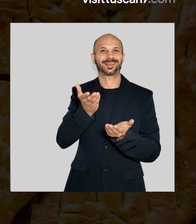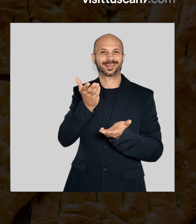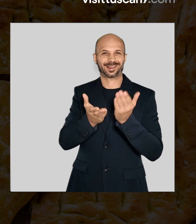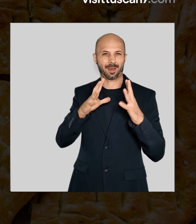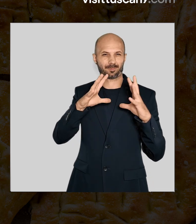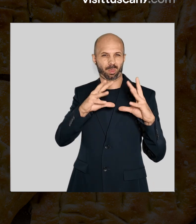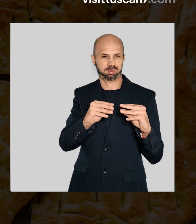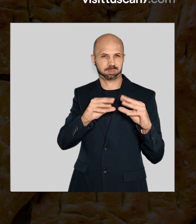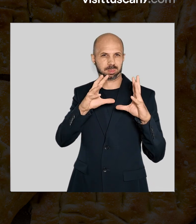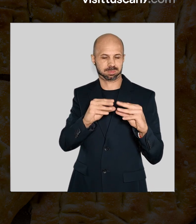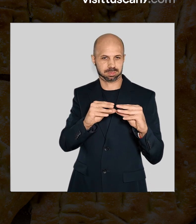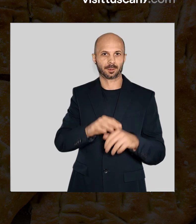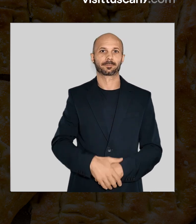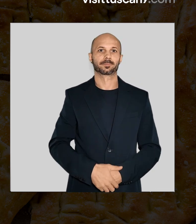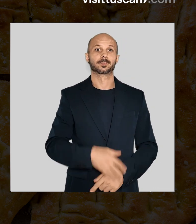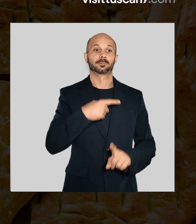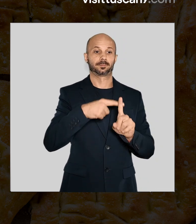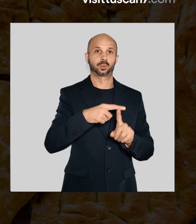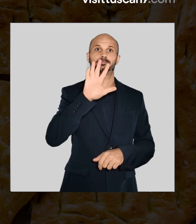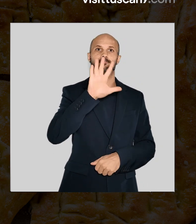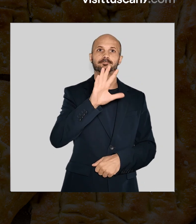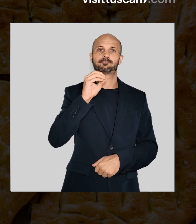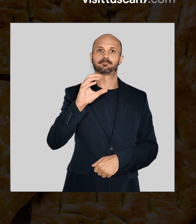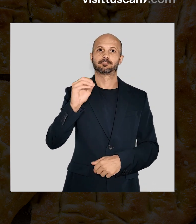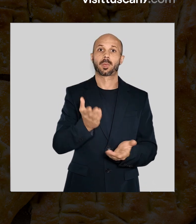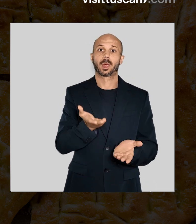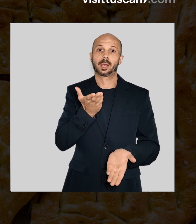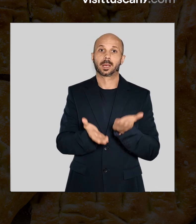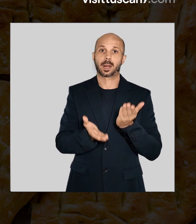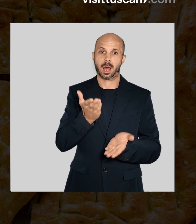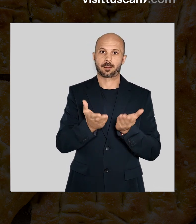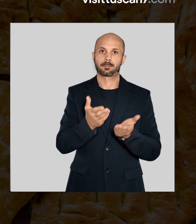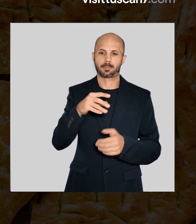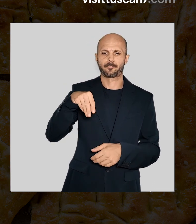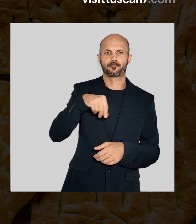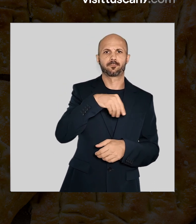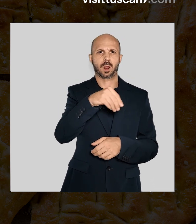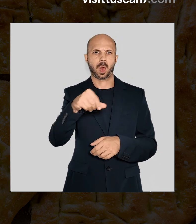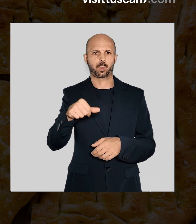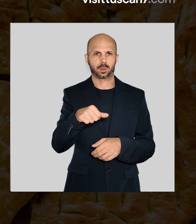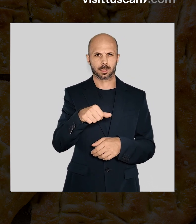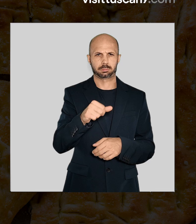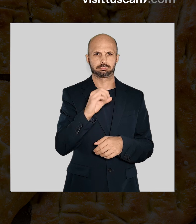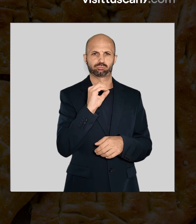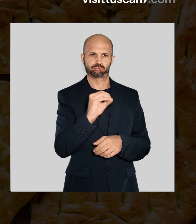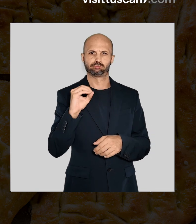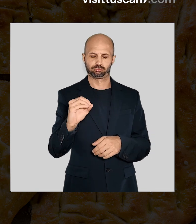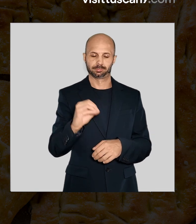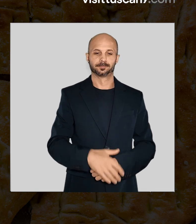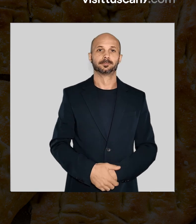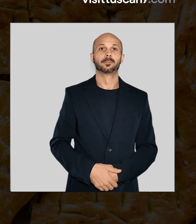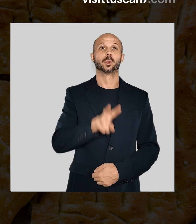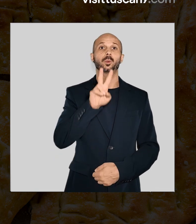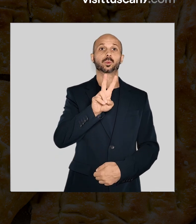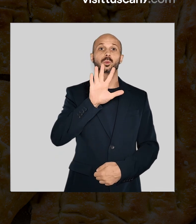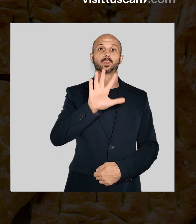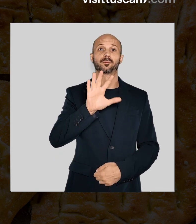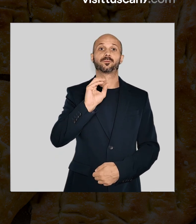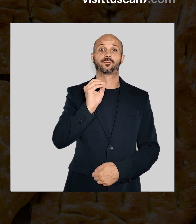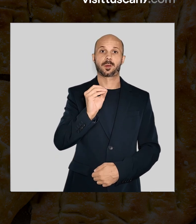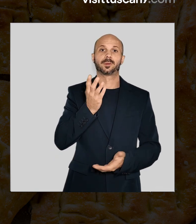Second dough. 500 grams of pre-fermented dough. 500 grams of all-purpose flour.